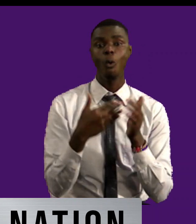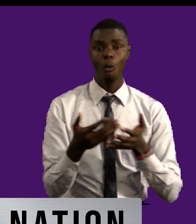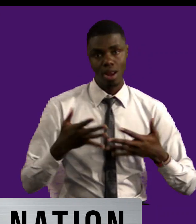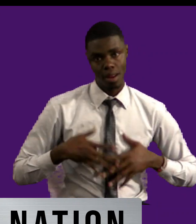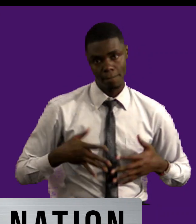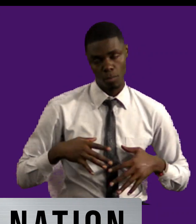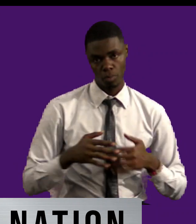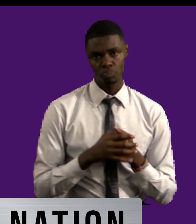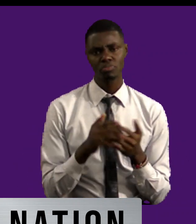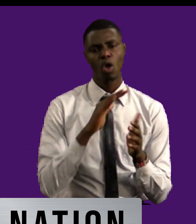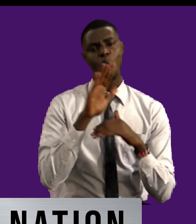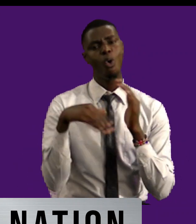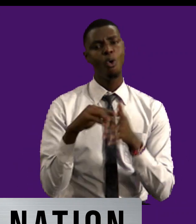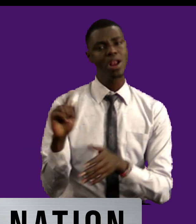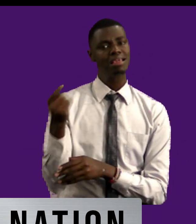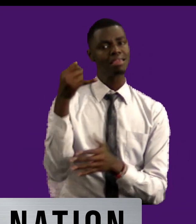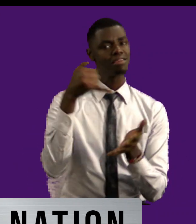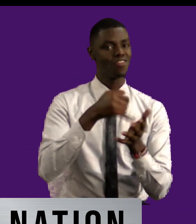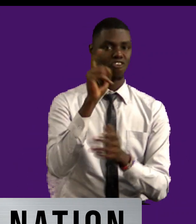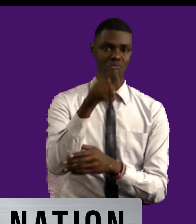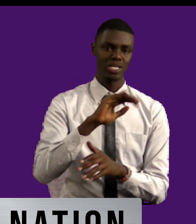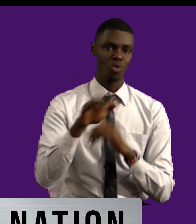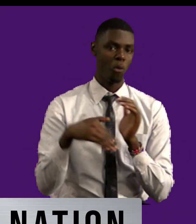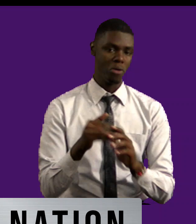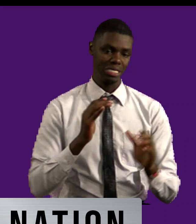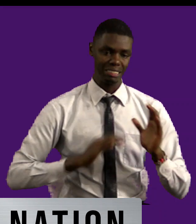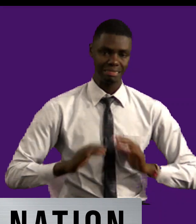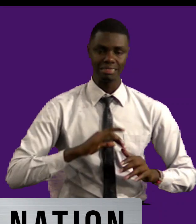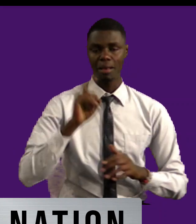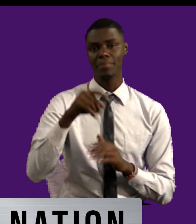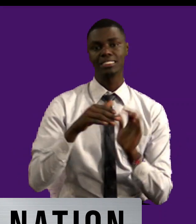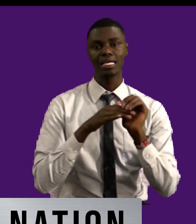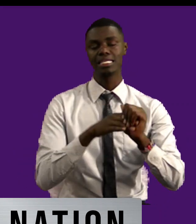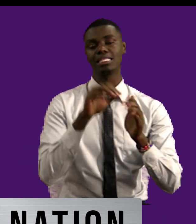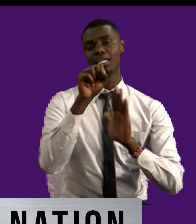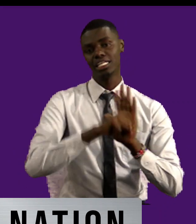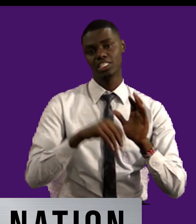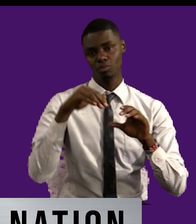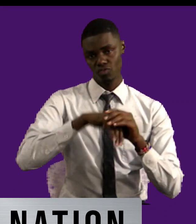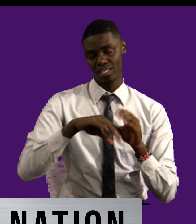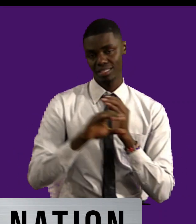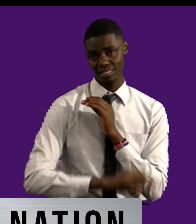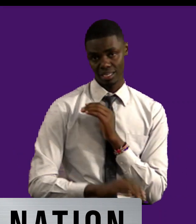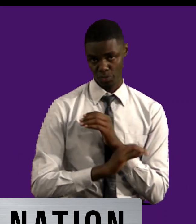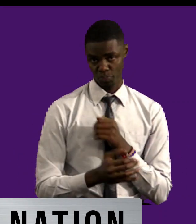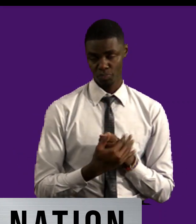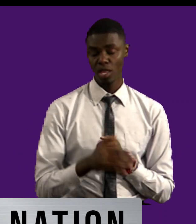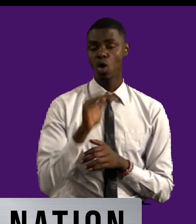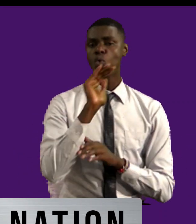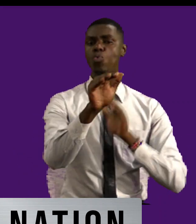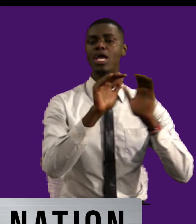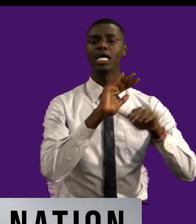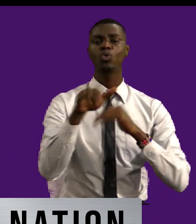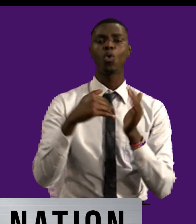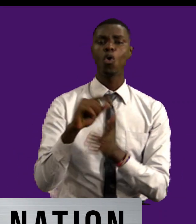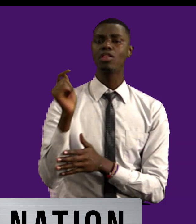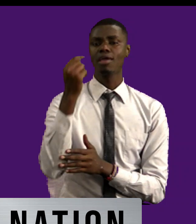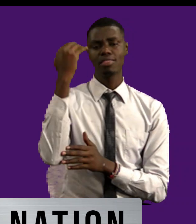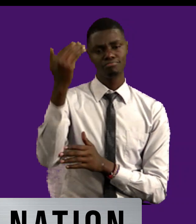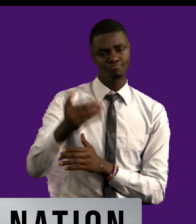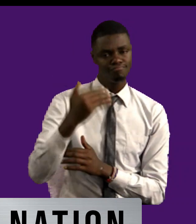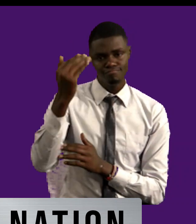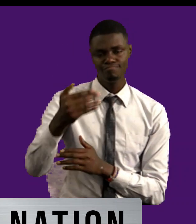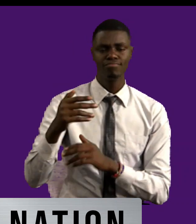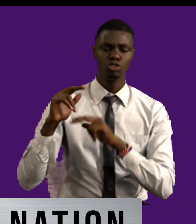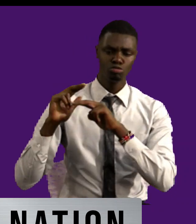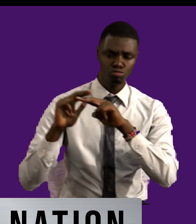person, every Kenyan, every citizen in the leadership of this country. We call upon all Kenyans every day to